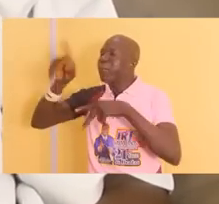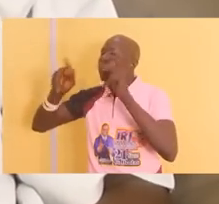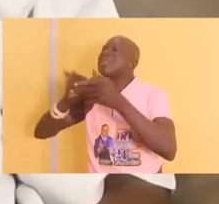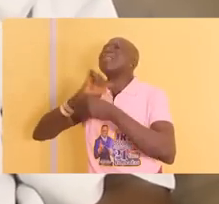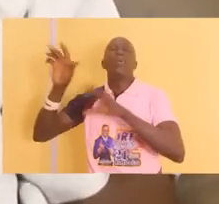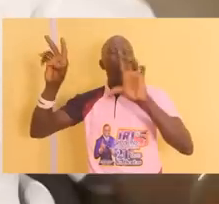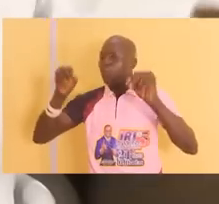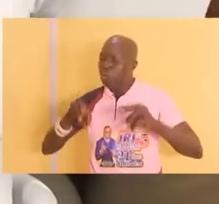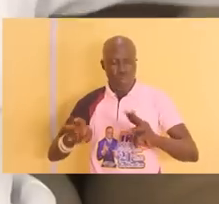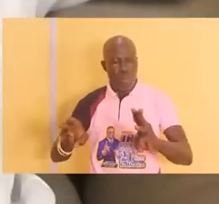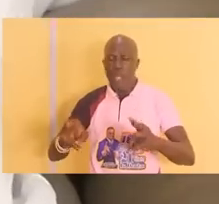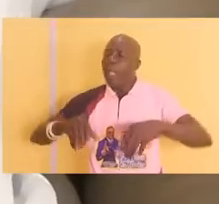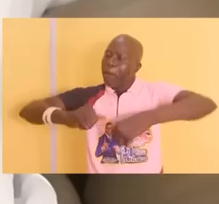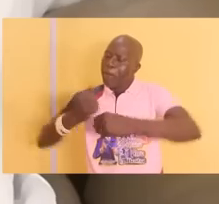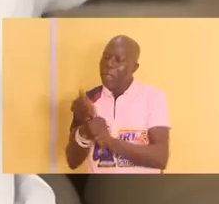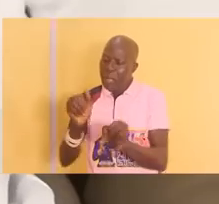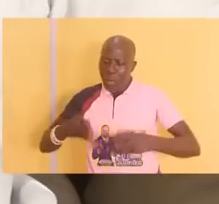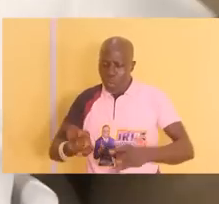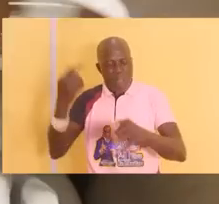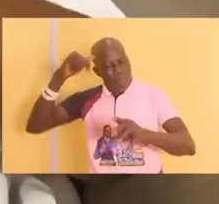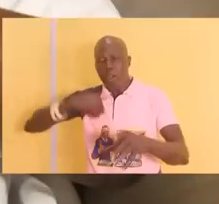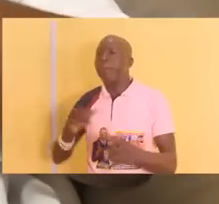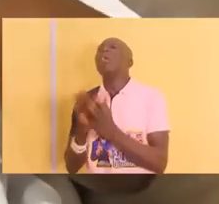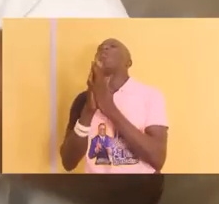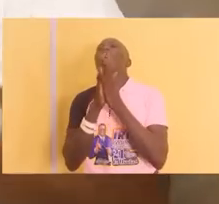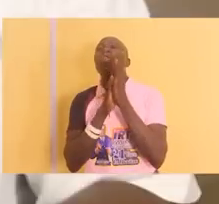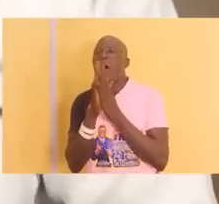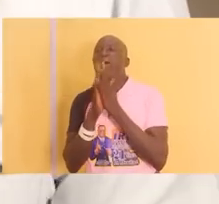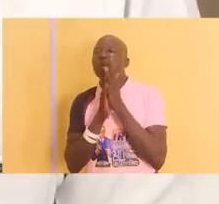wa, ẹ lànà fẹ́mi, ó yà wá.